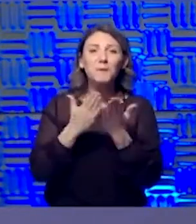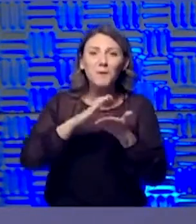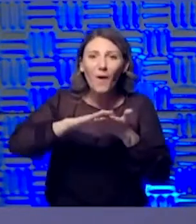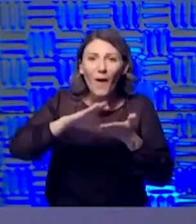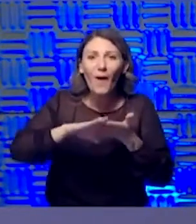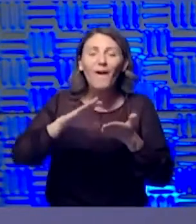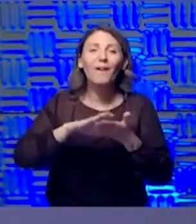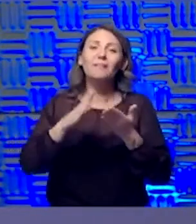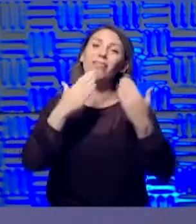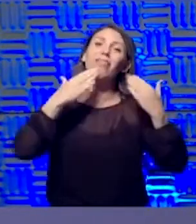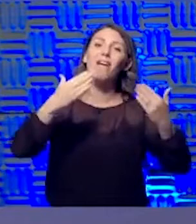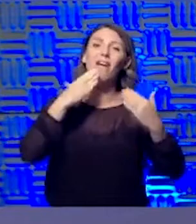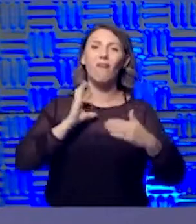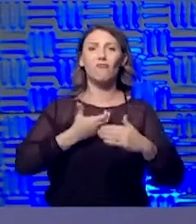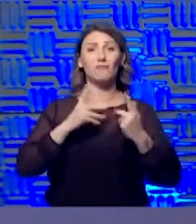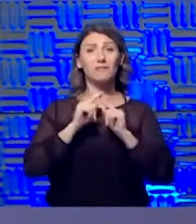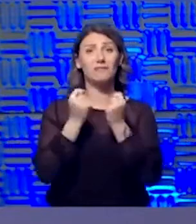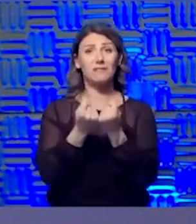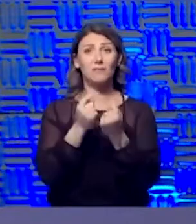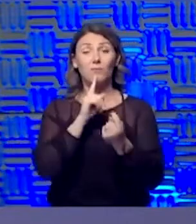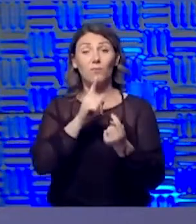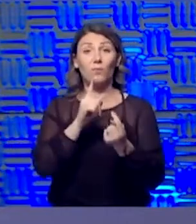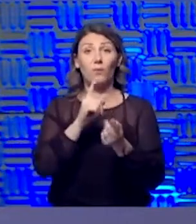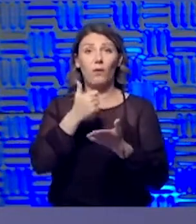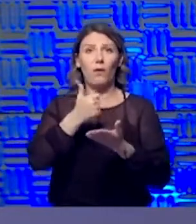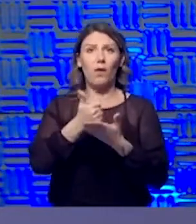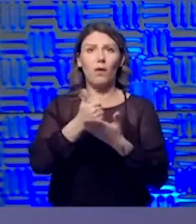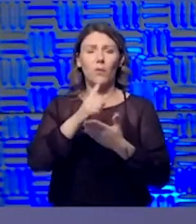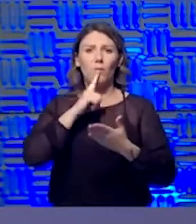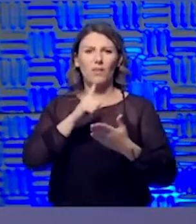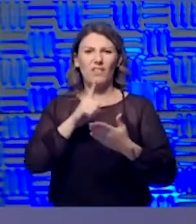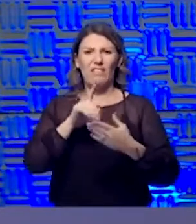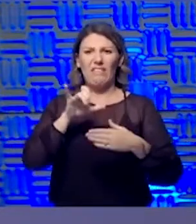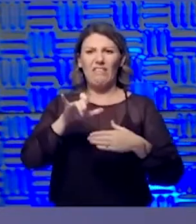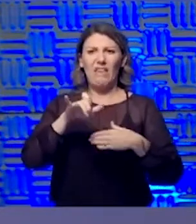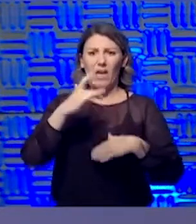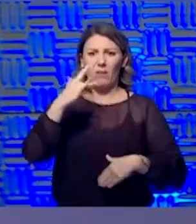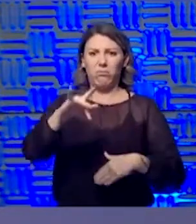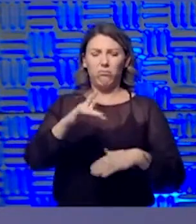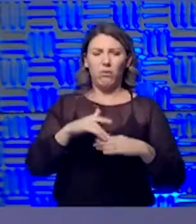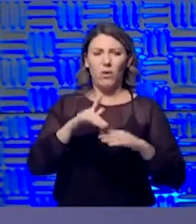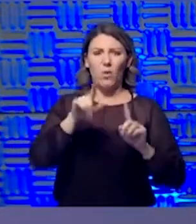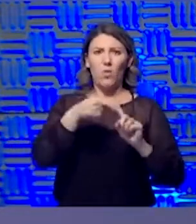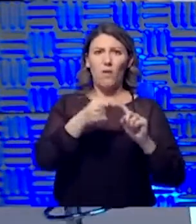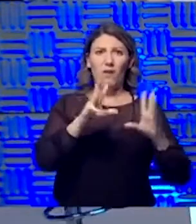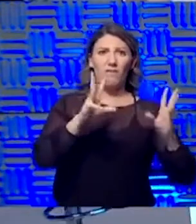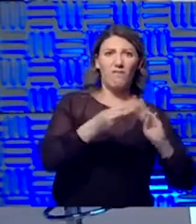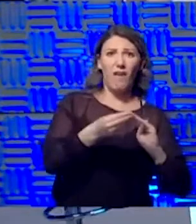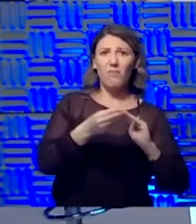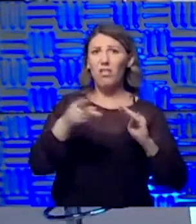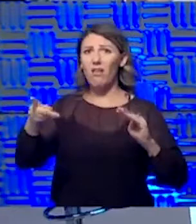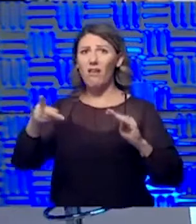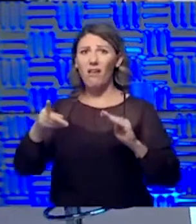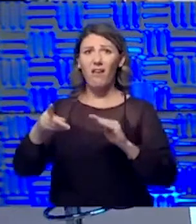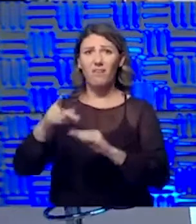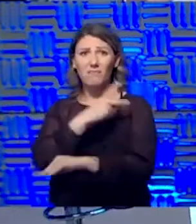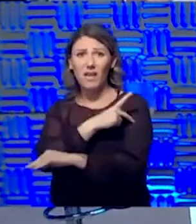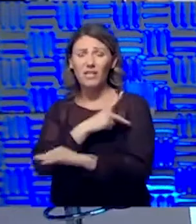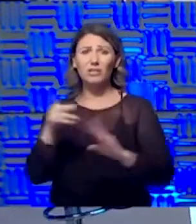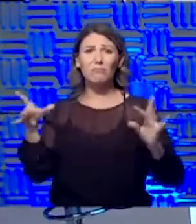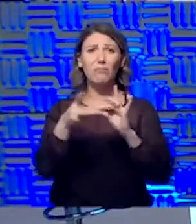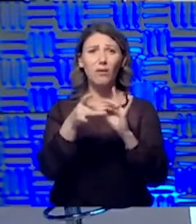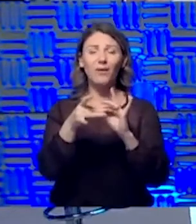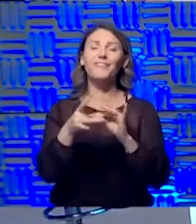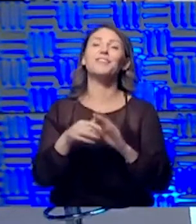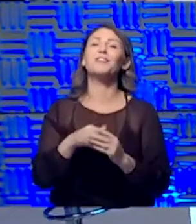for all they do and for helping to really fill that gap when the family members can't be here. Bob, you always talk about swimming